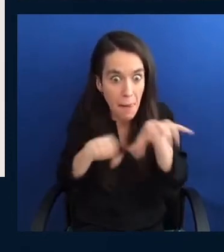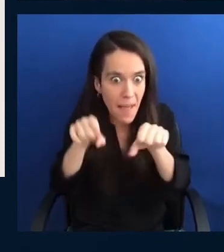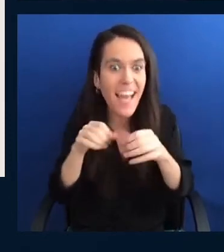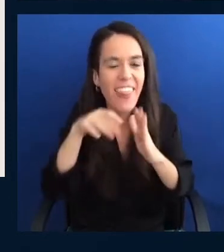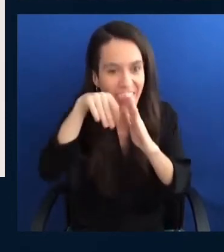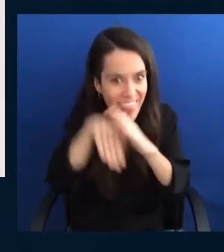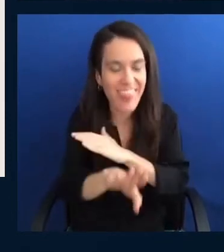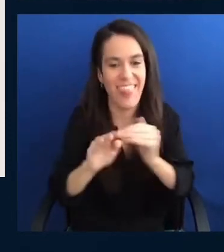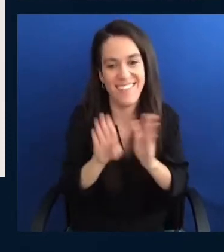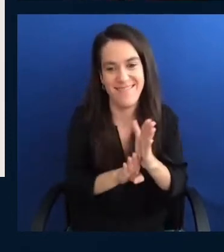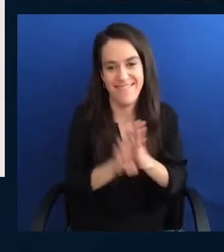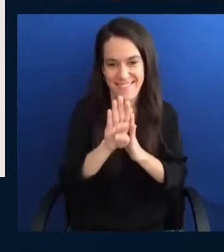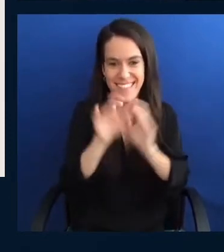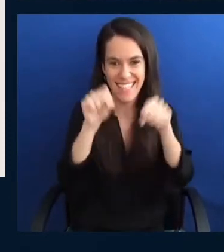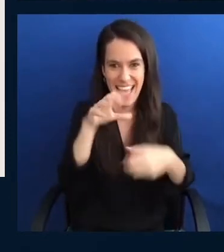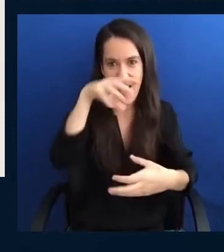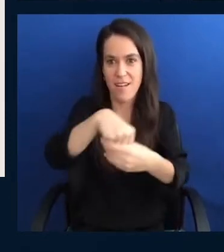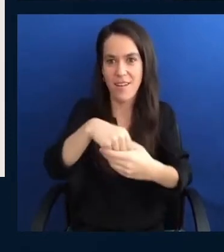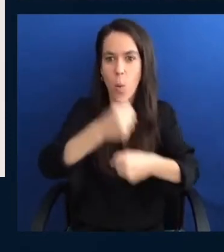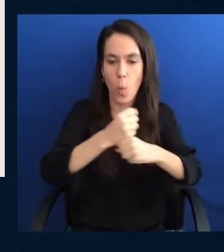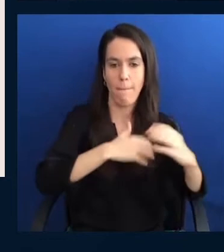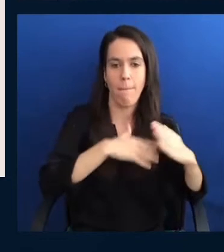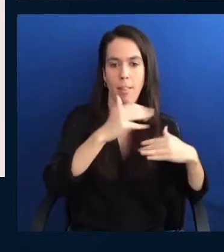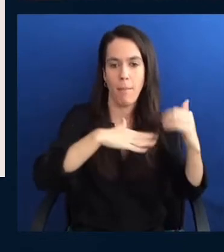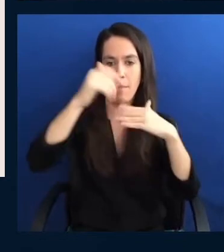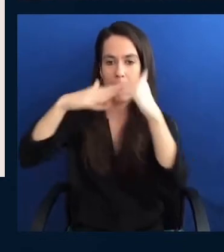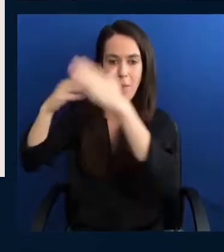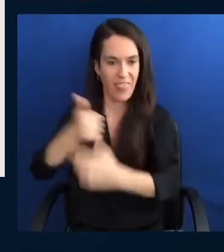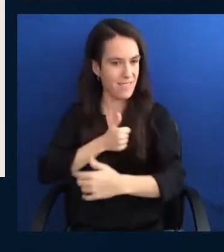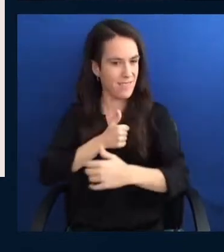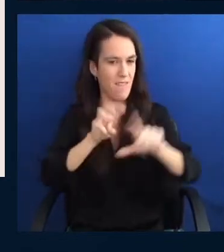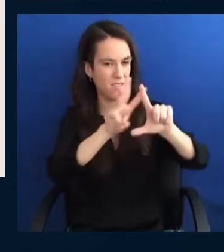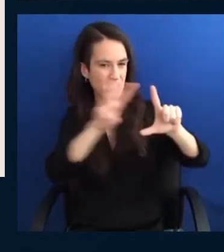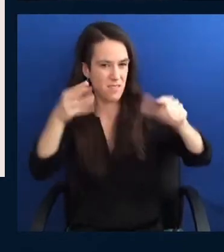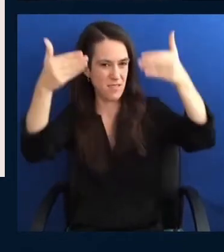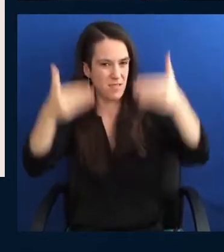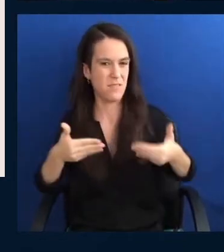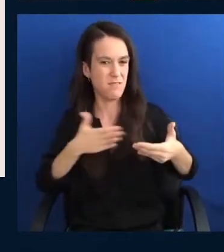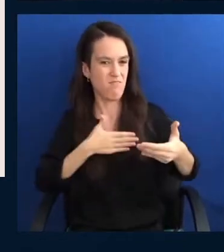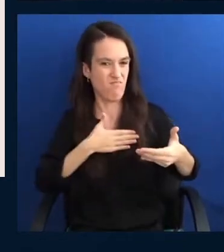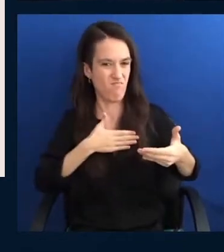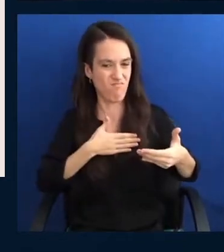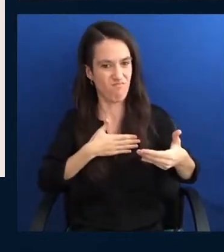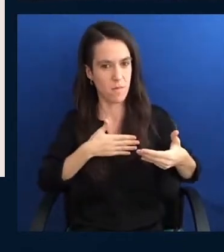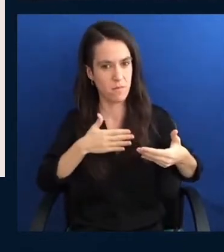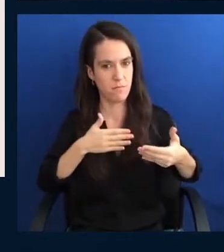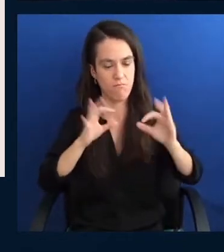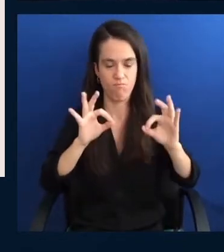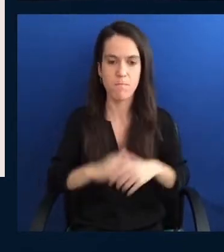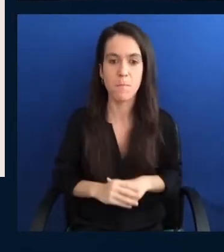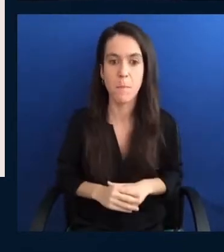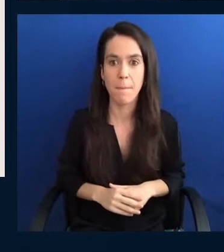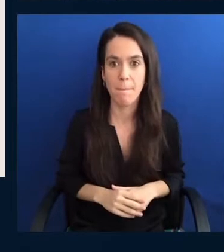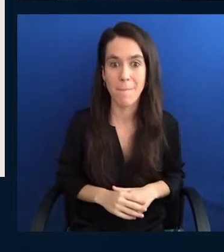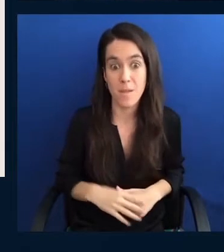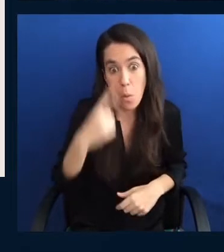box, and then work on it from there and build it into their own sites. Really cutting the cord to Uno, and that's totally